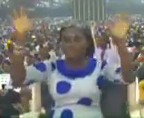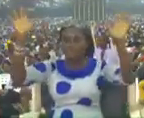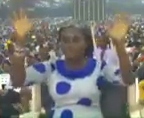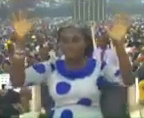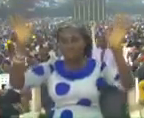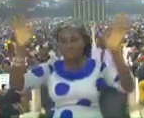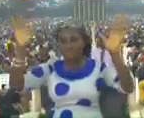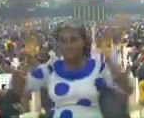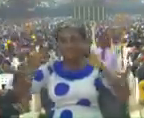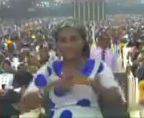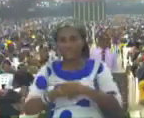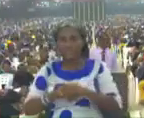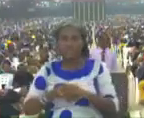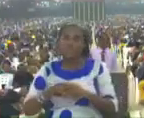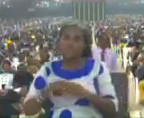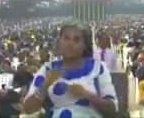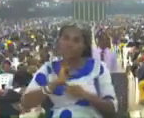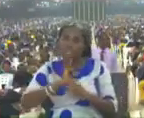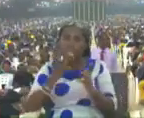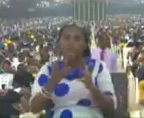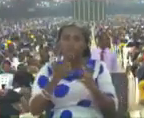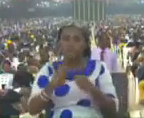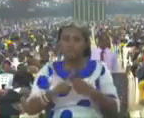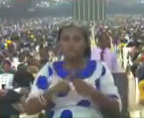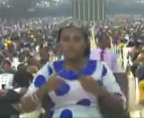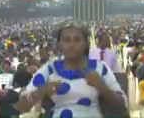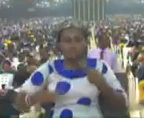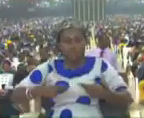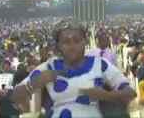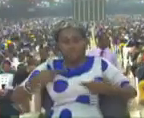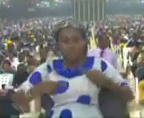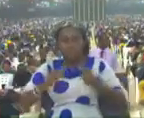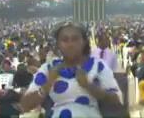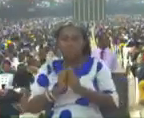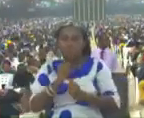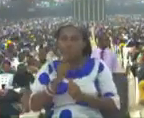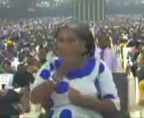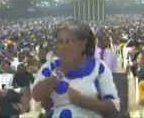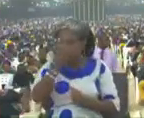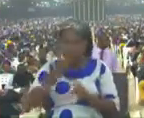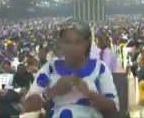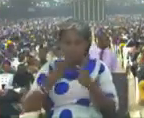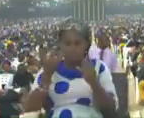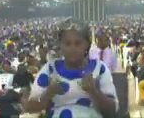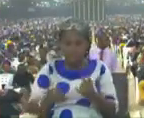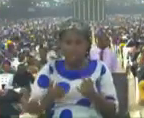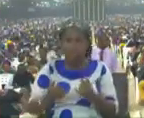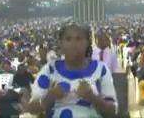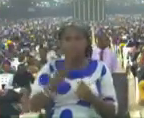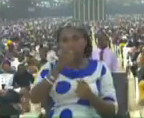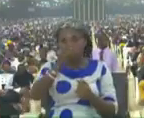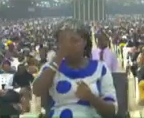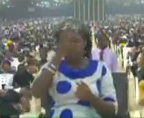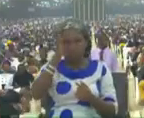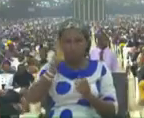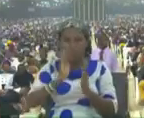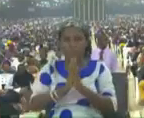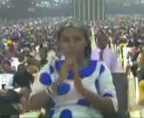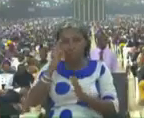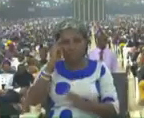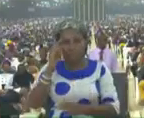I want to rejoice with you, because from now on, by the grace of God, I'll be praying for you. And so